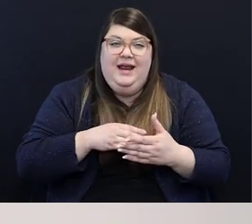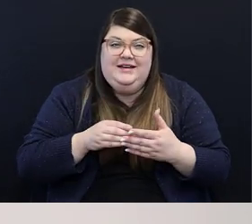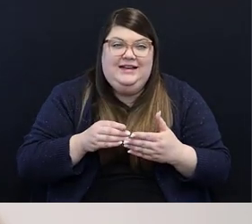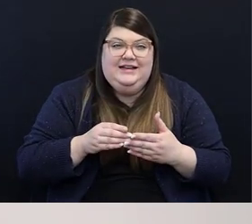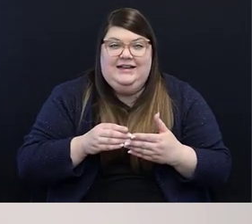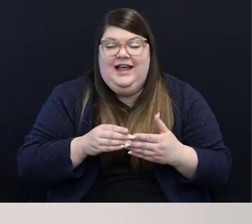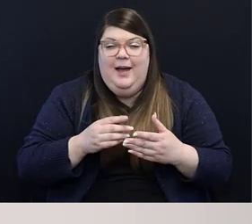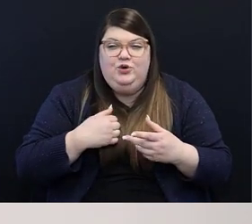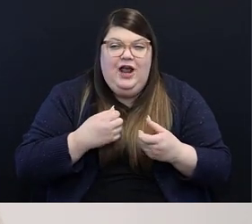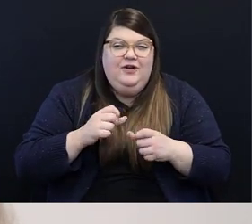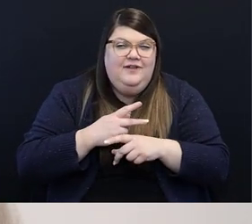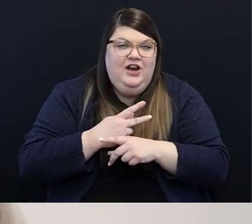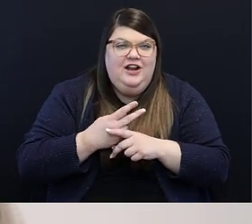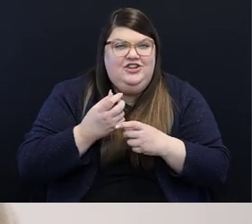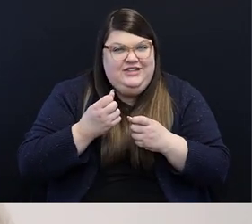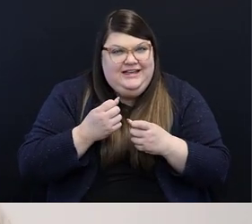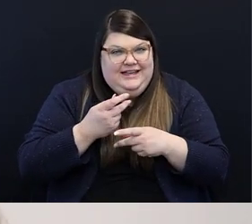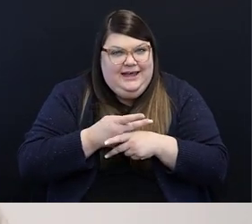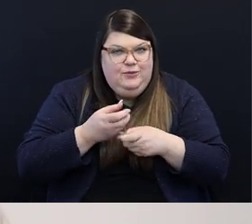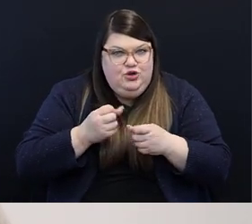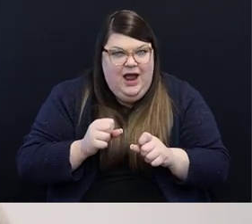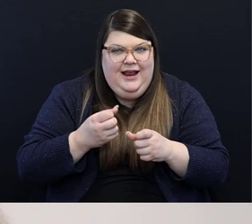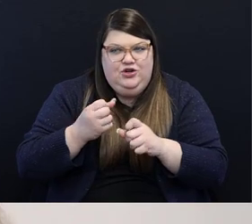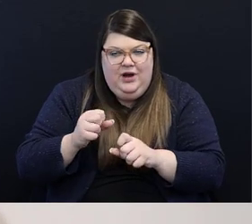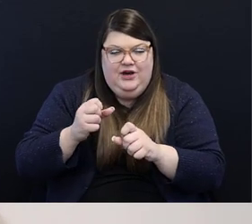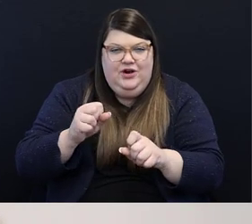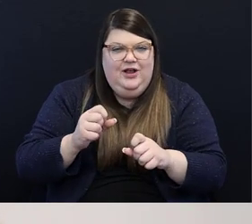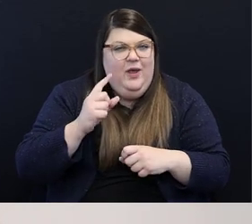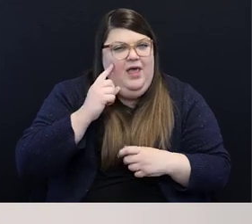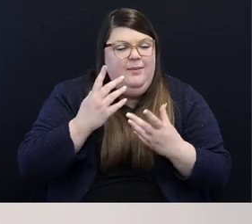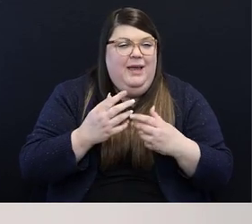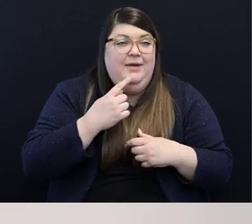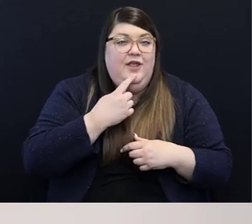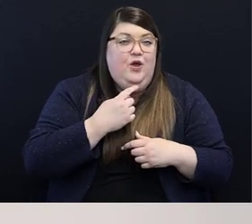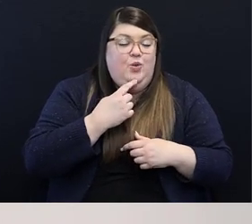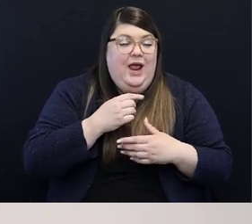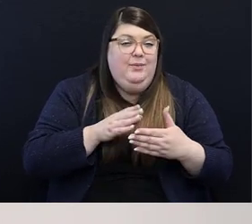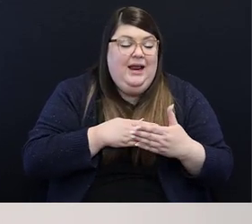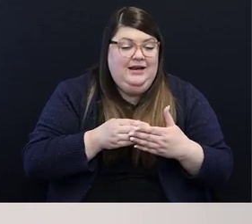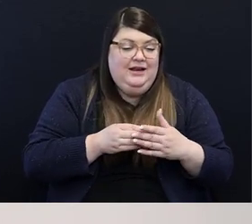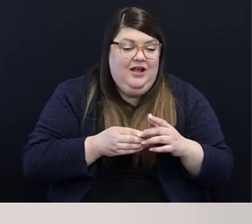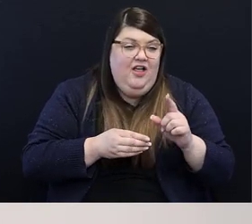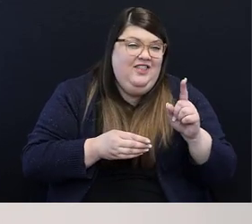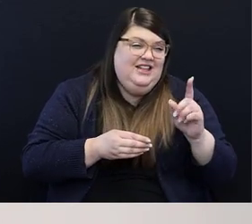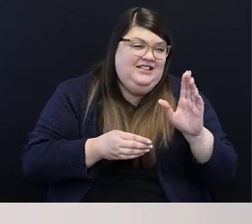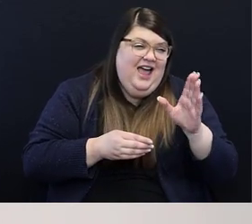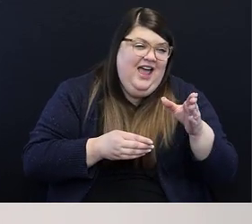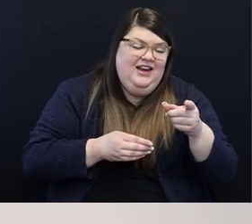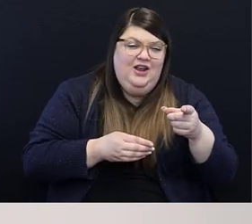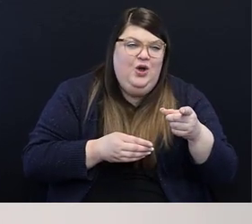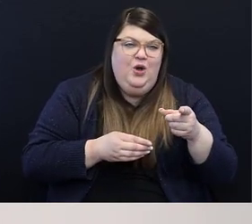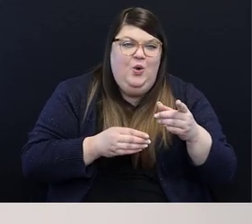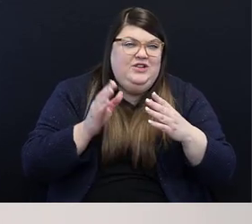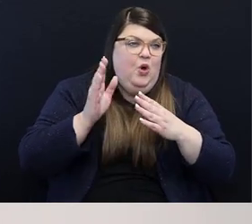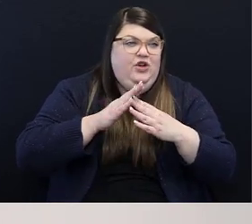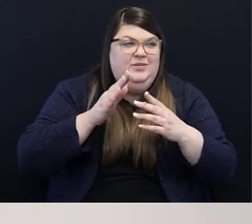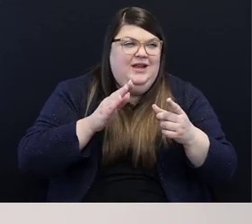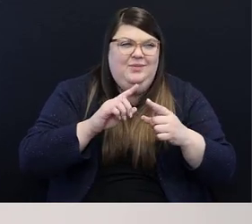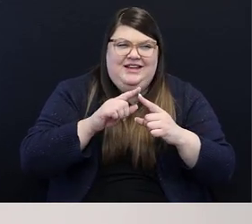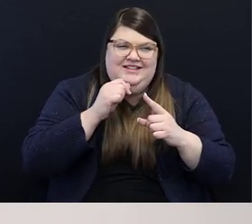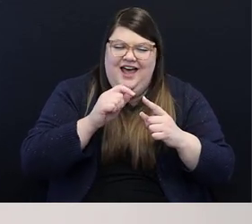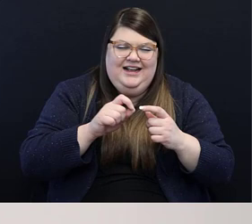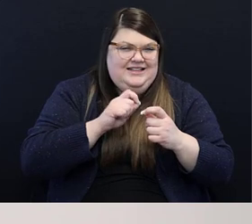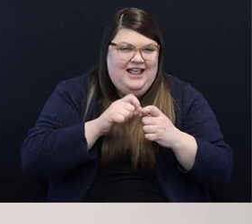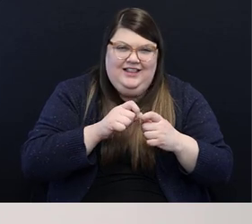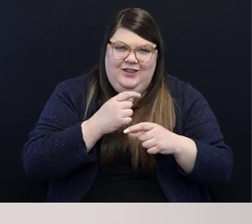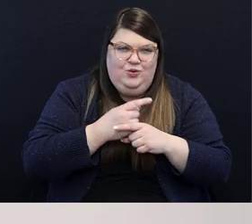So like, I thought maybe the red painting on this side was an ultimate red painting, but it's not quite the right red I have in mind. It's